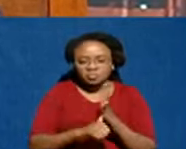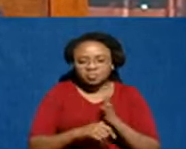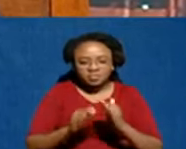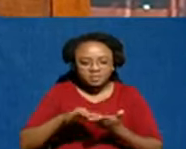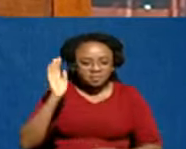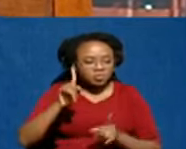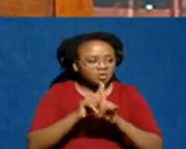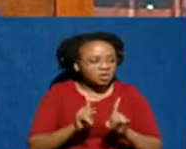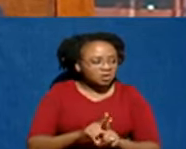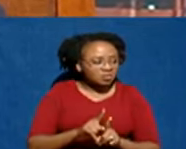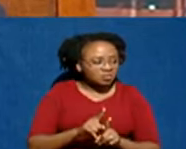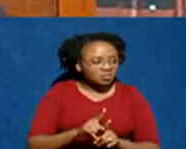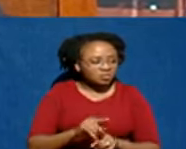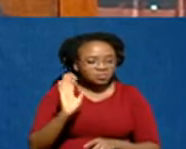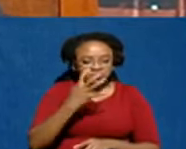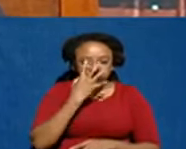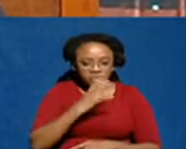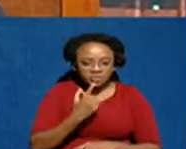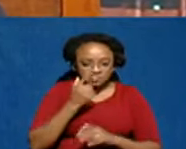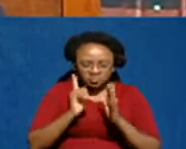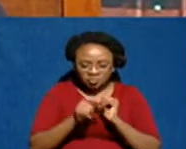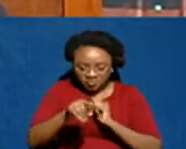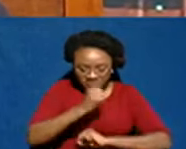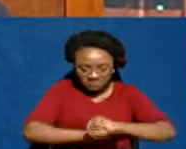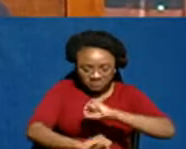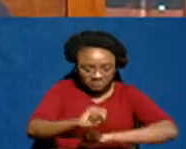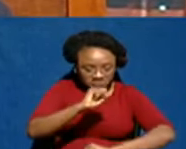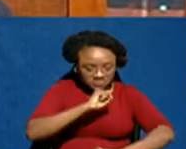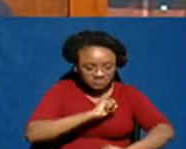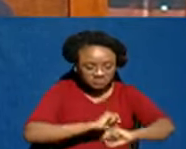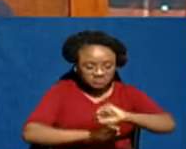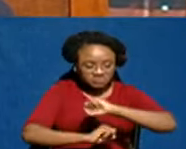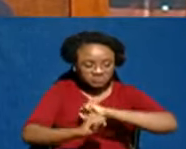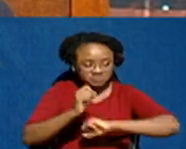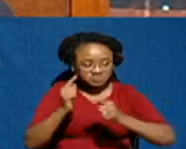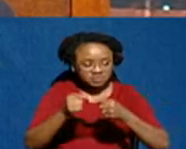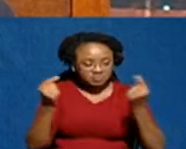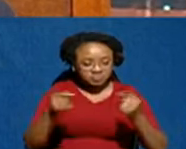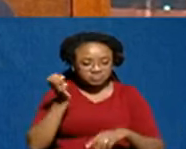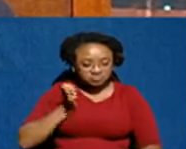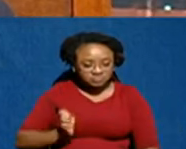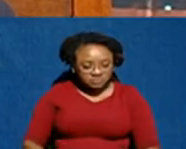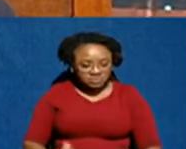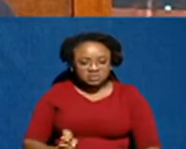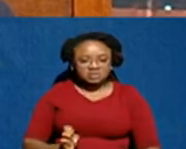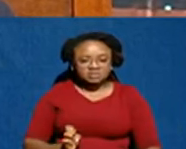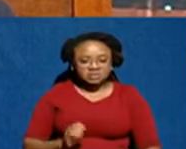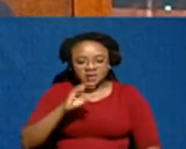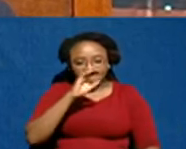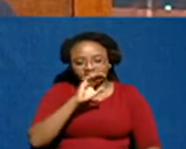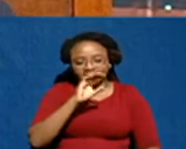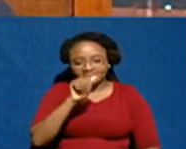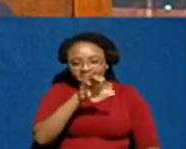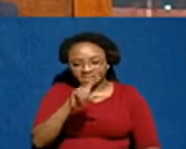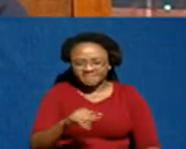ODM also argues that the move is contrary to the Ethics and Integrity Act.